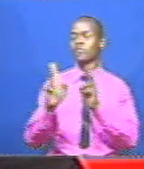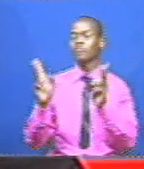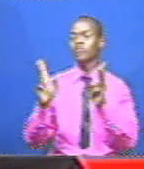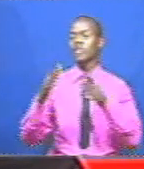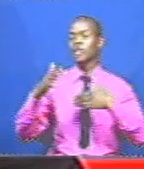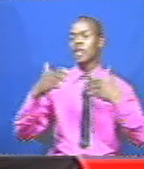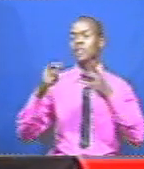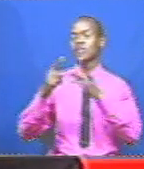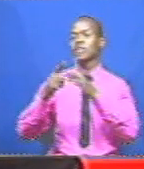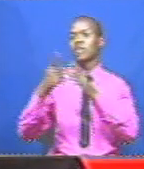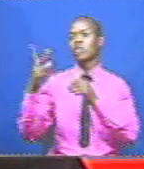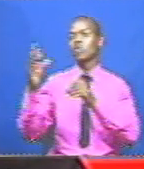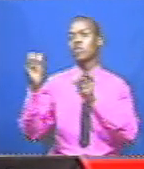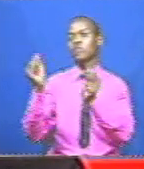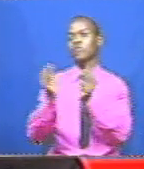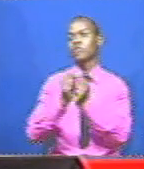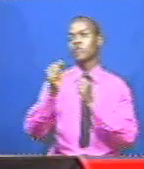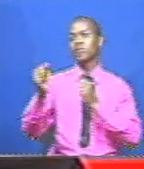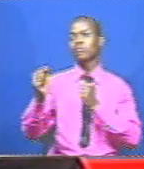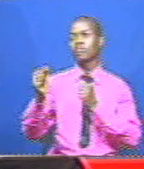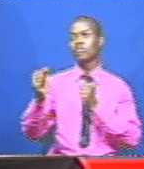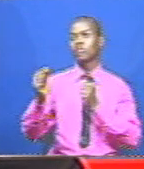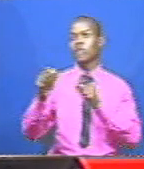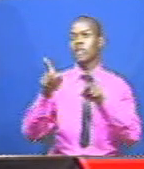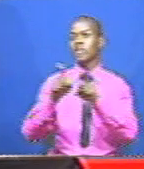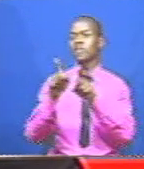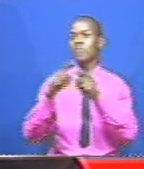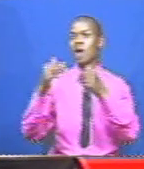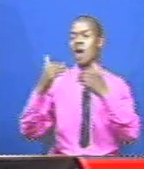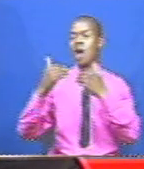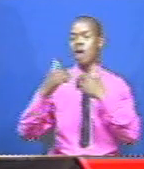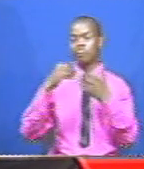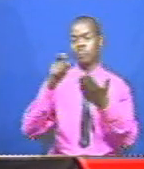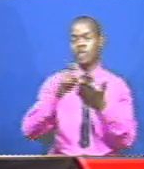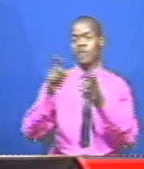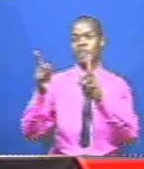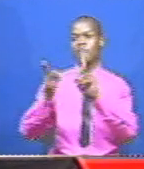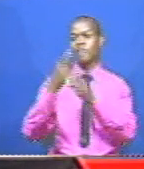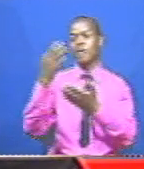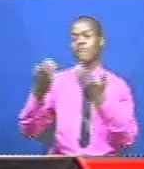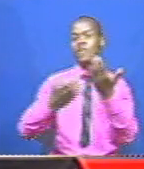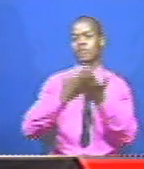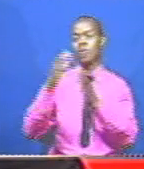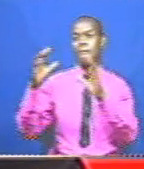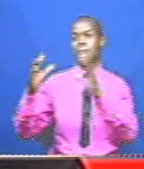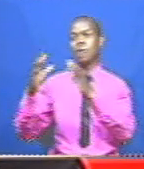in 2015. As a matter of fact, it's on record. It is the first economic block